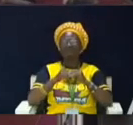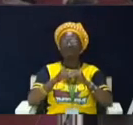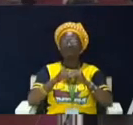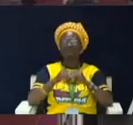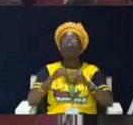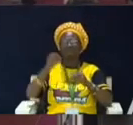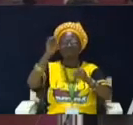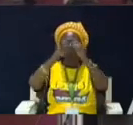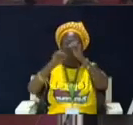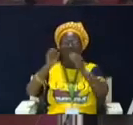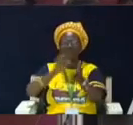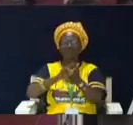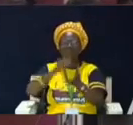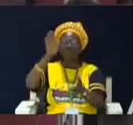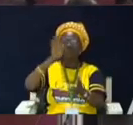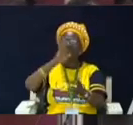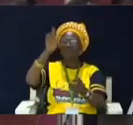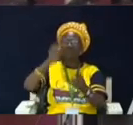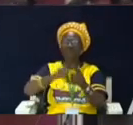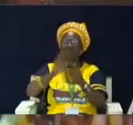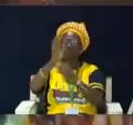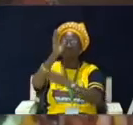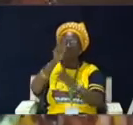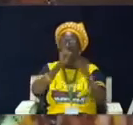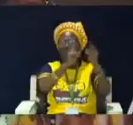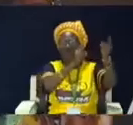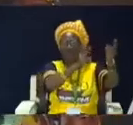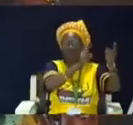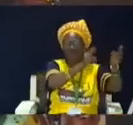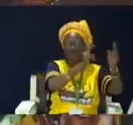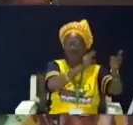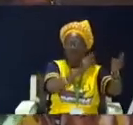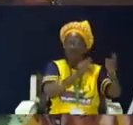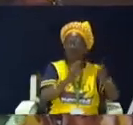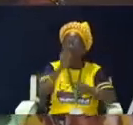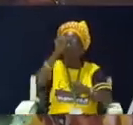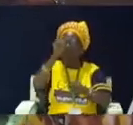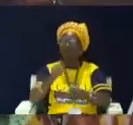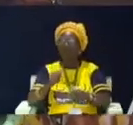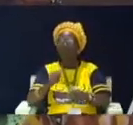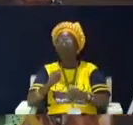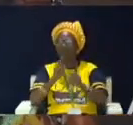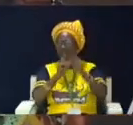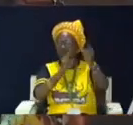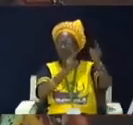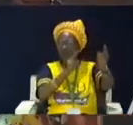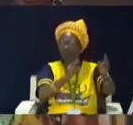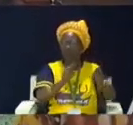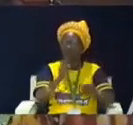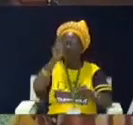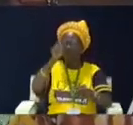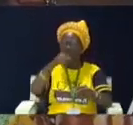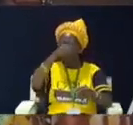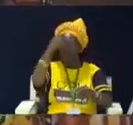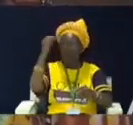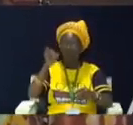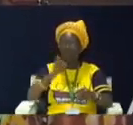Oh, glory be to God. Hurry up if you are still coming, because I want to pray for salvation